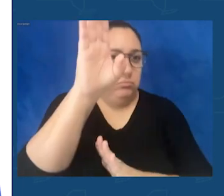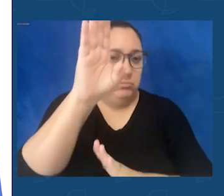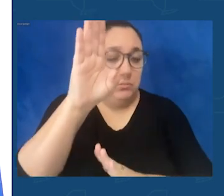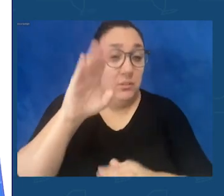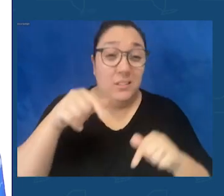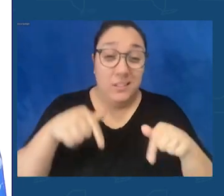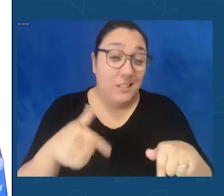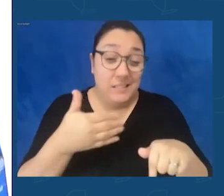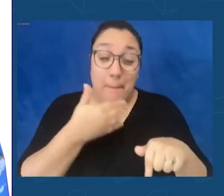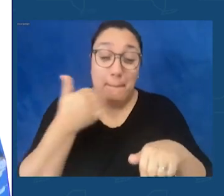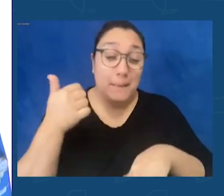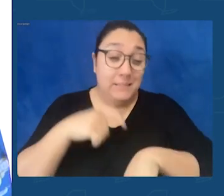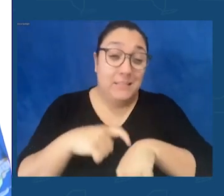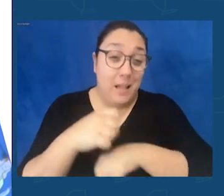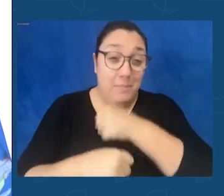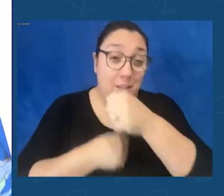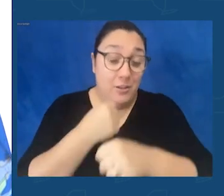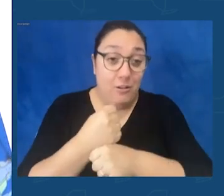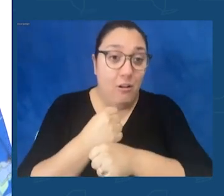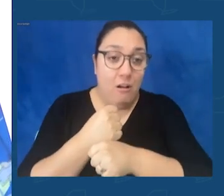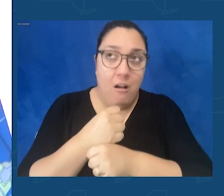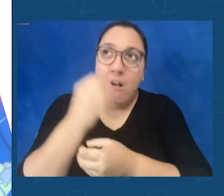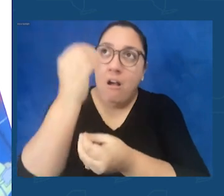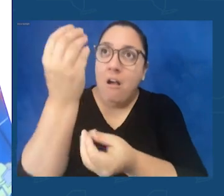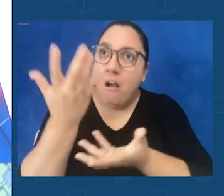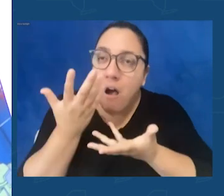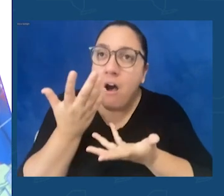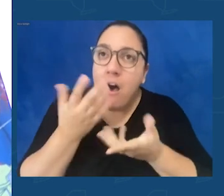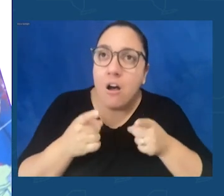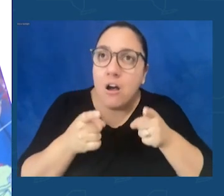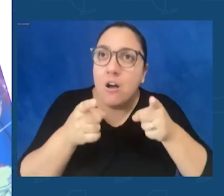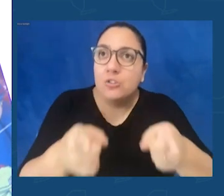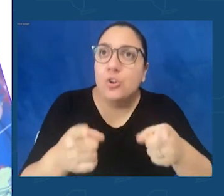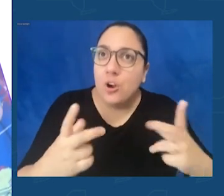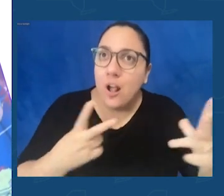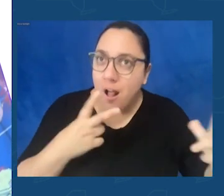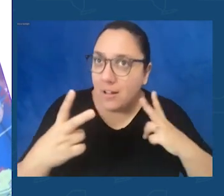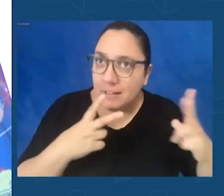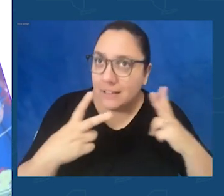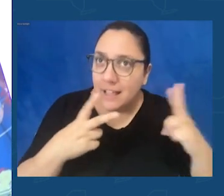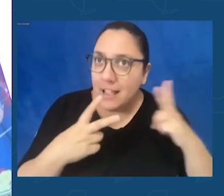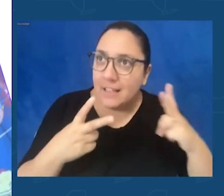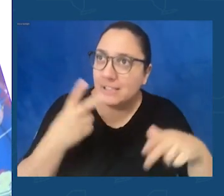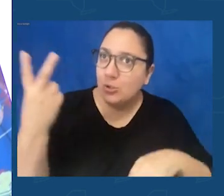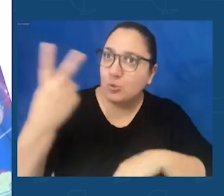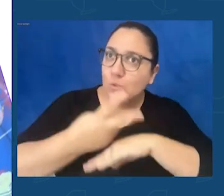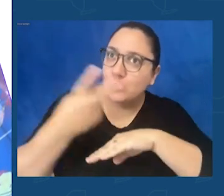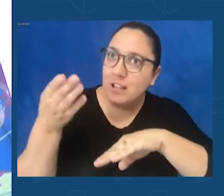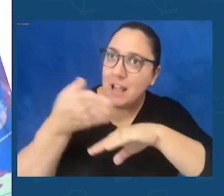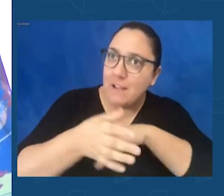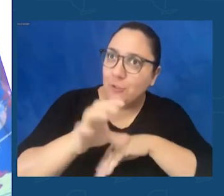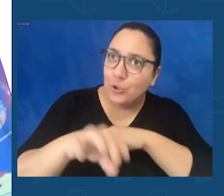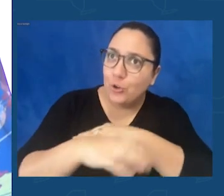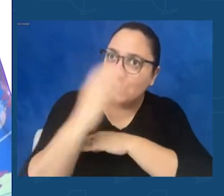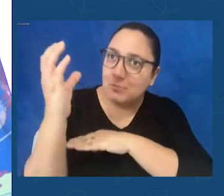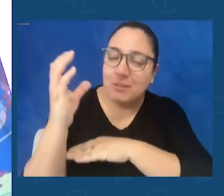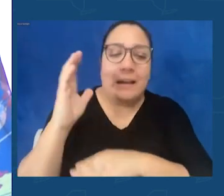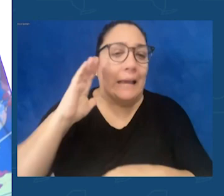year to receive the news than the holiday season, just 2 days after Christmas. Seems like Lake George was on the nice list this